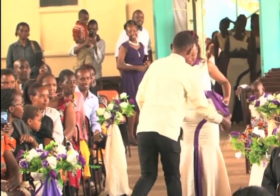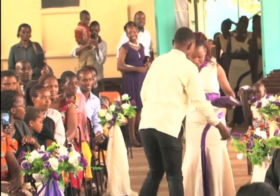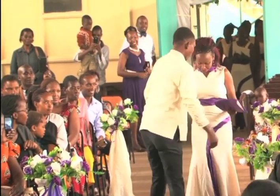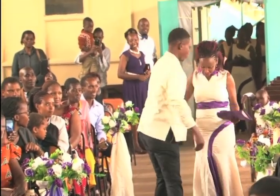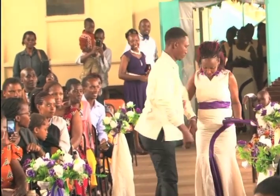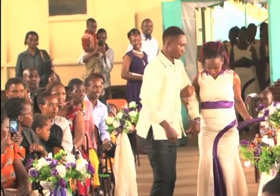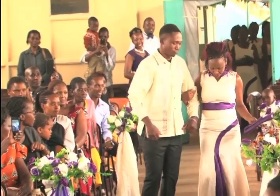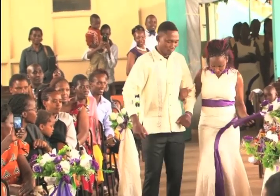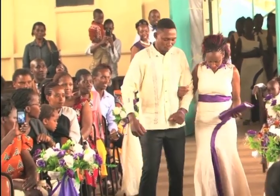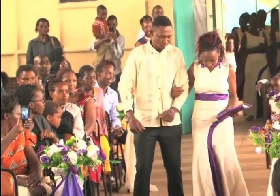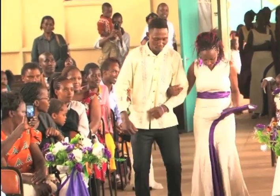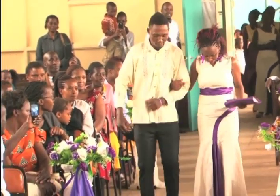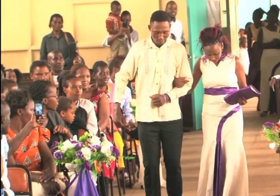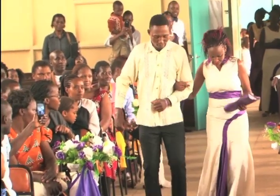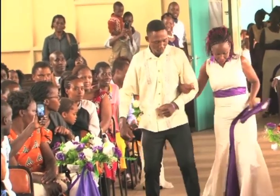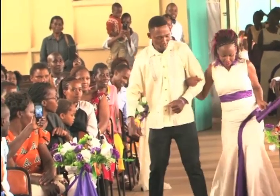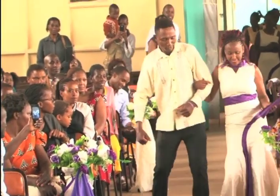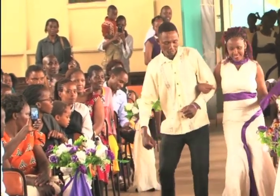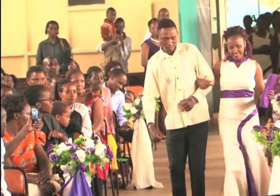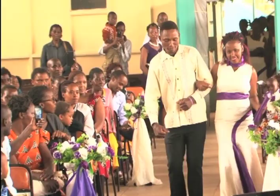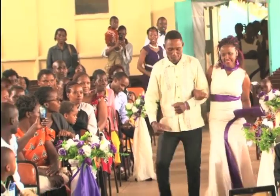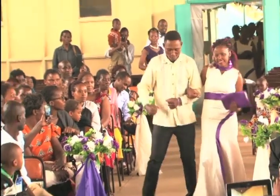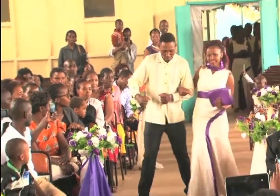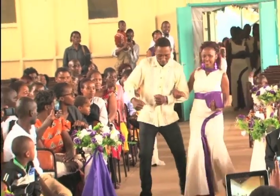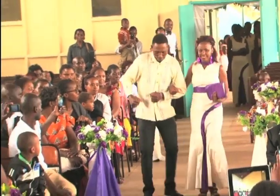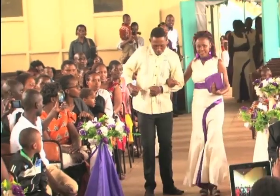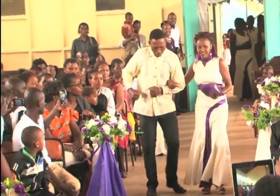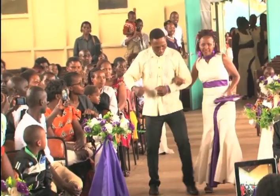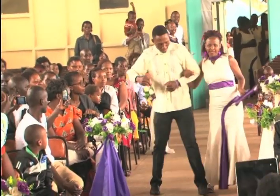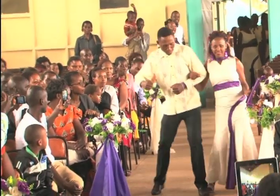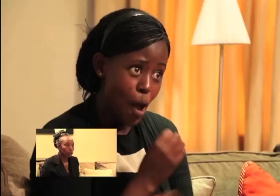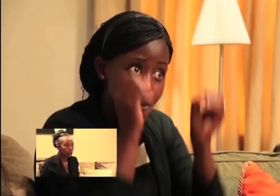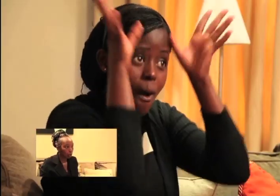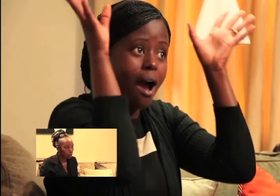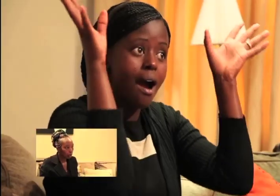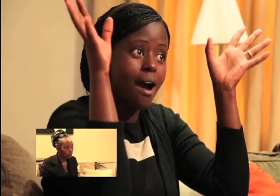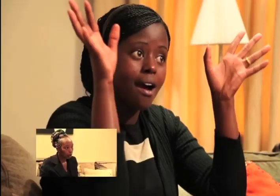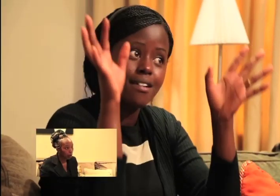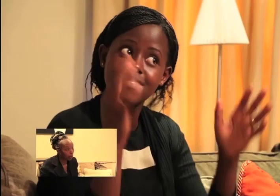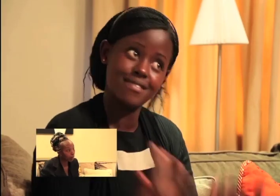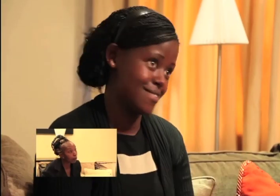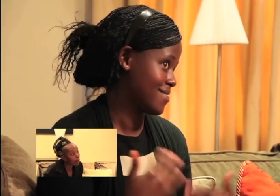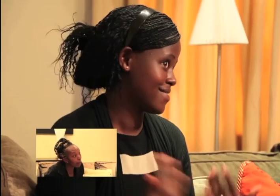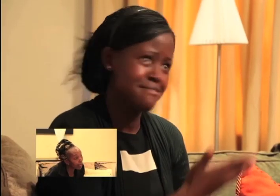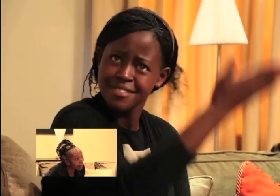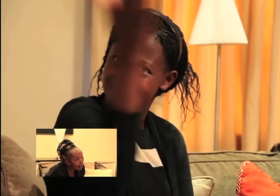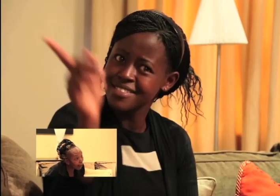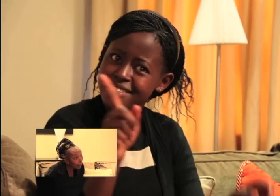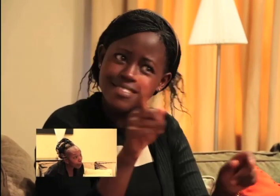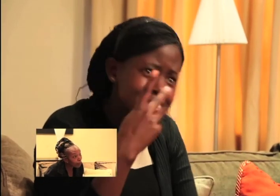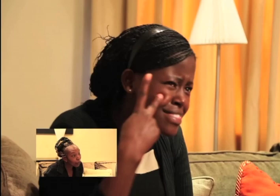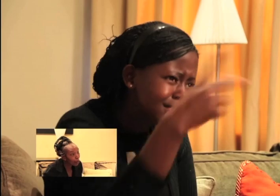wedding, it was a shock. Shock. They were so shocked. You are planning for the